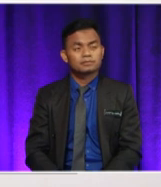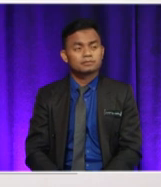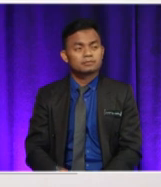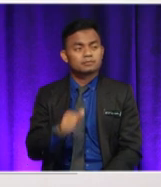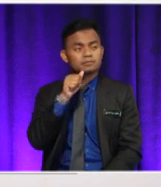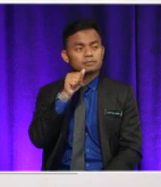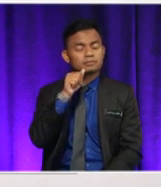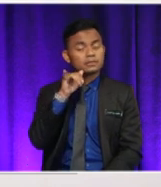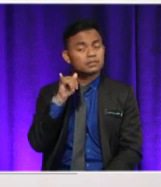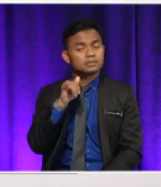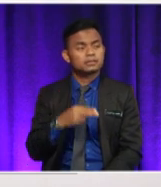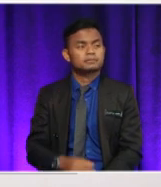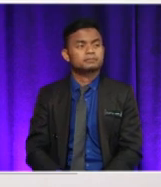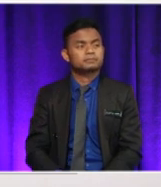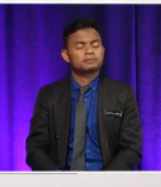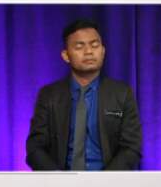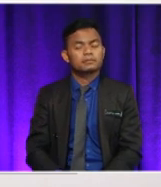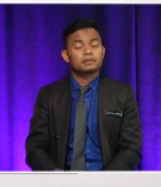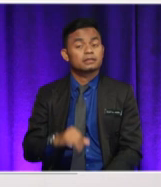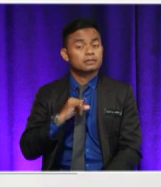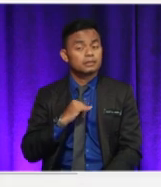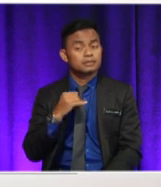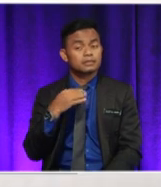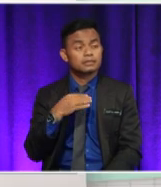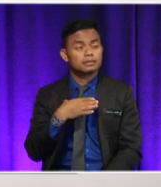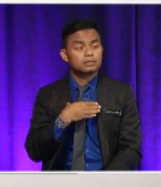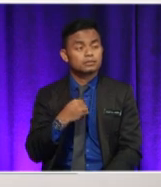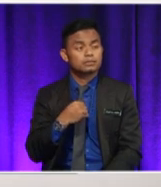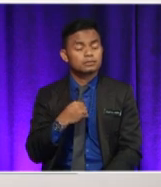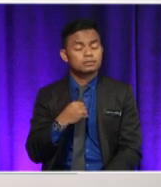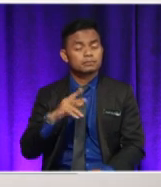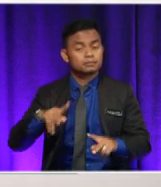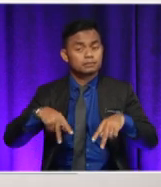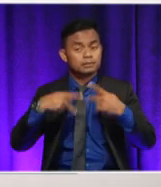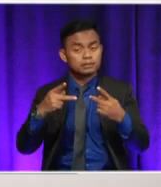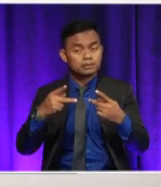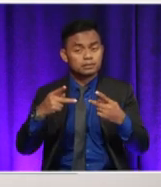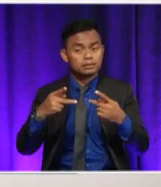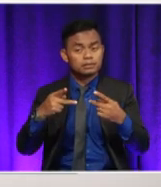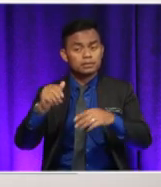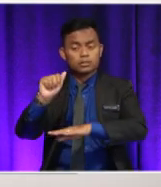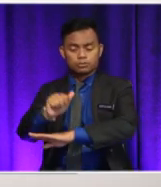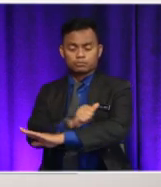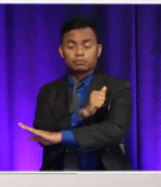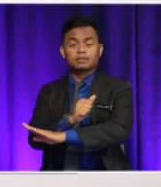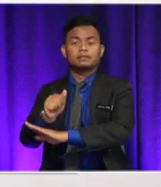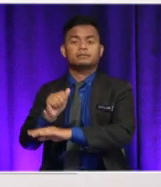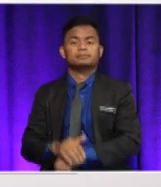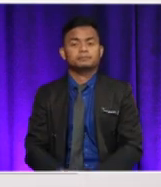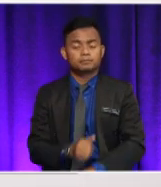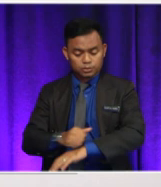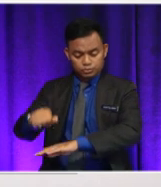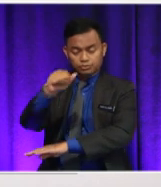Well, for me, I think I would like to go to Australia. This because it's famous with their wildlife and